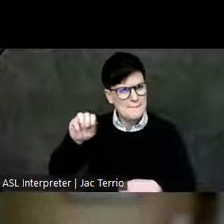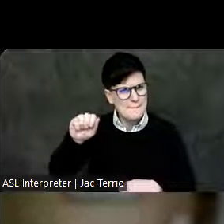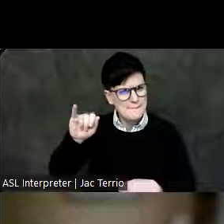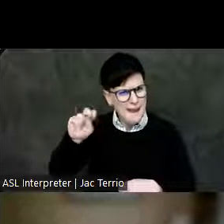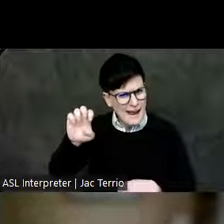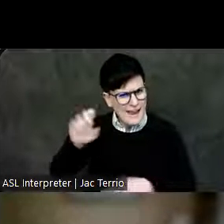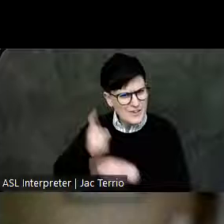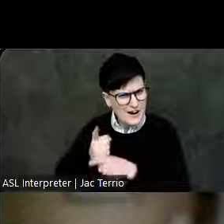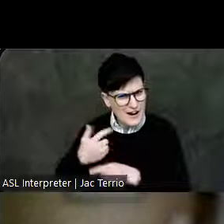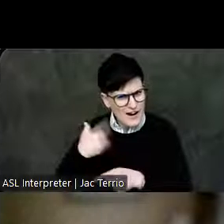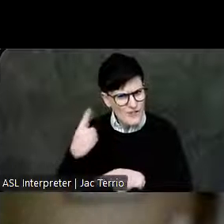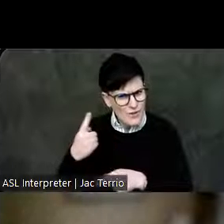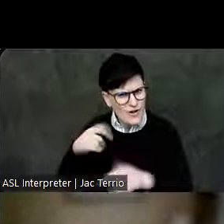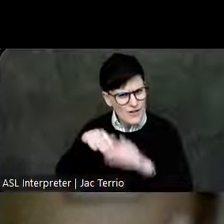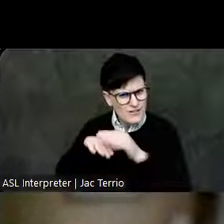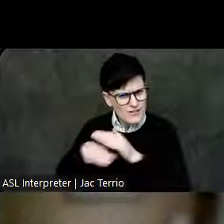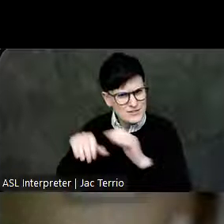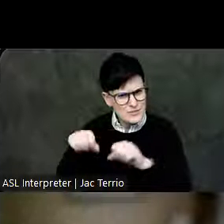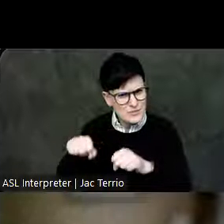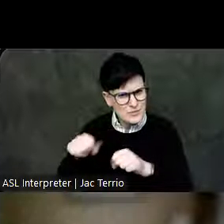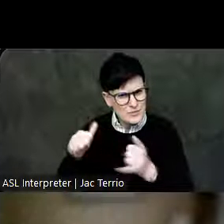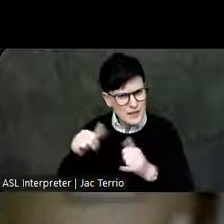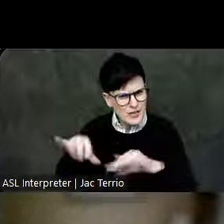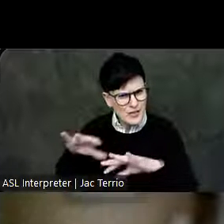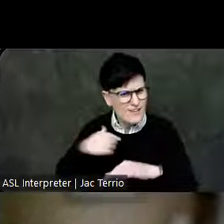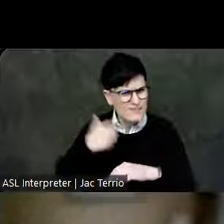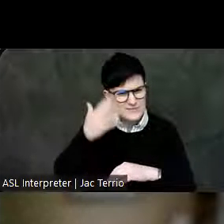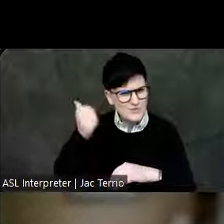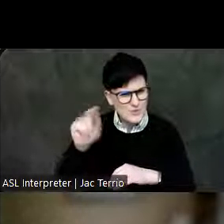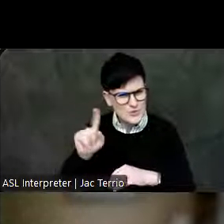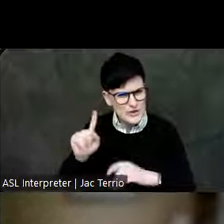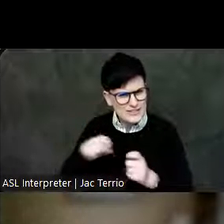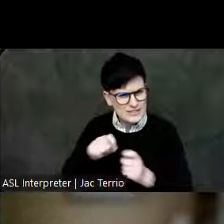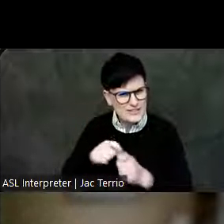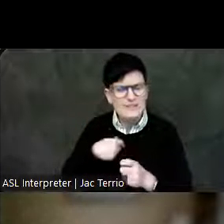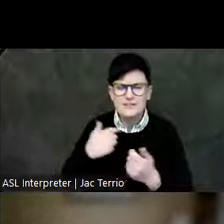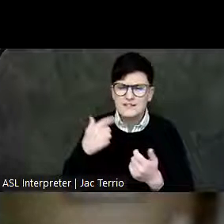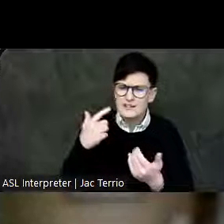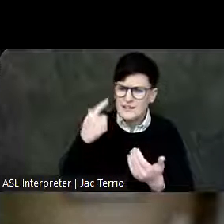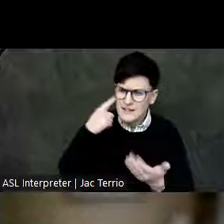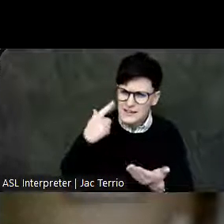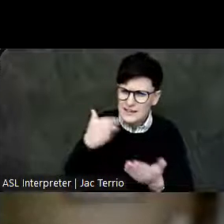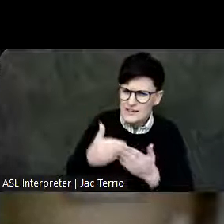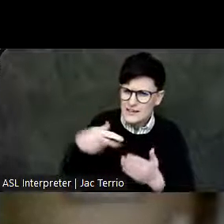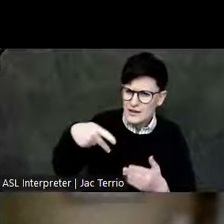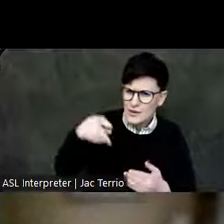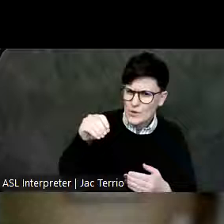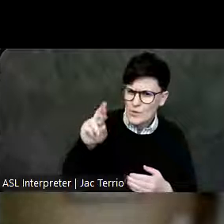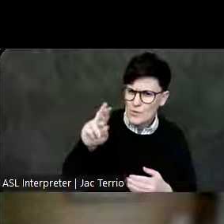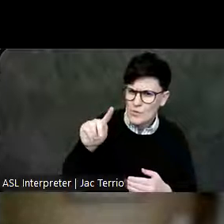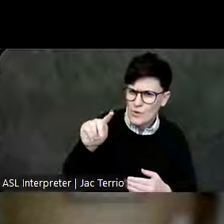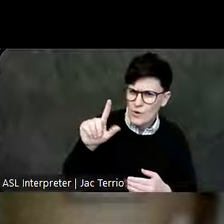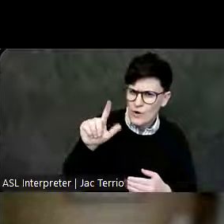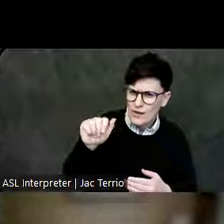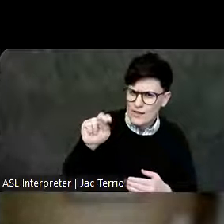Maine. Accessible playground. I'm not sure where it is. I want to say it's near Portland. I think there are several along